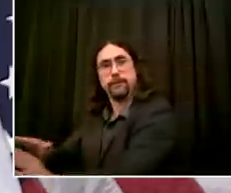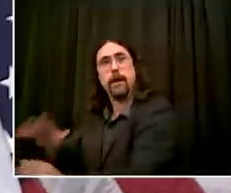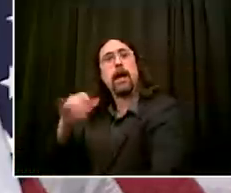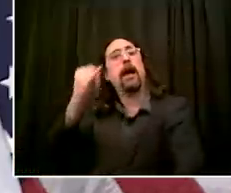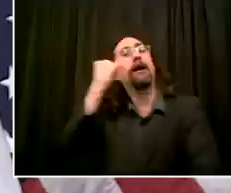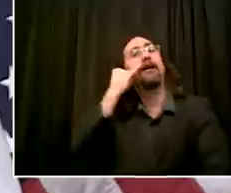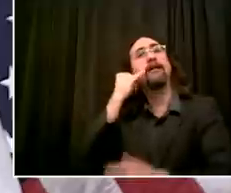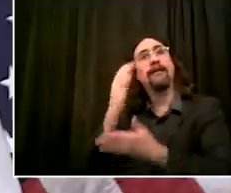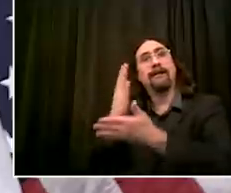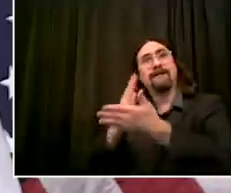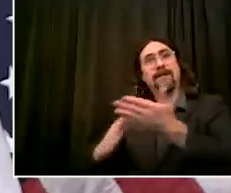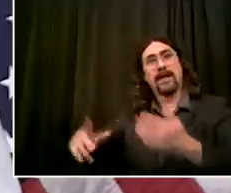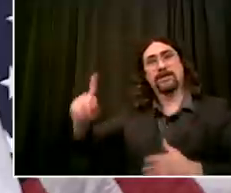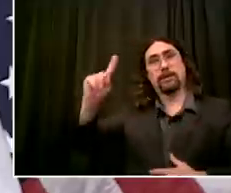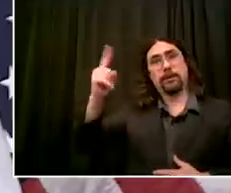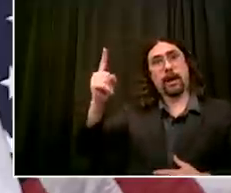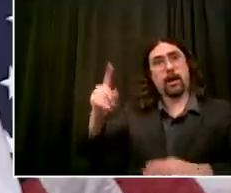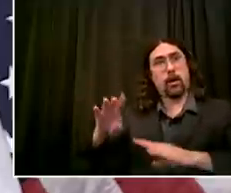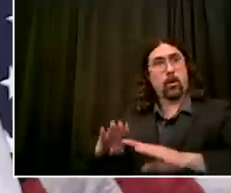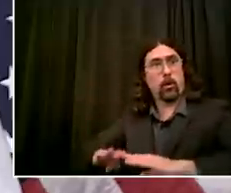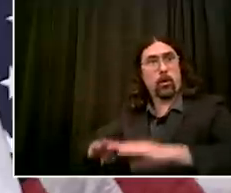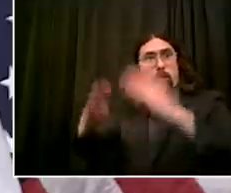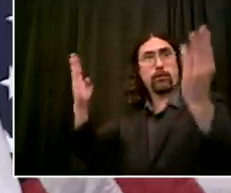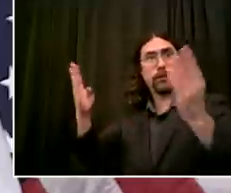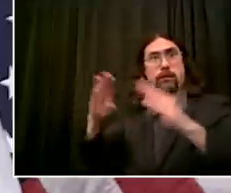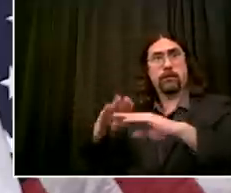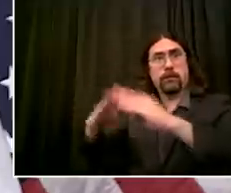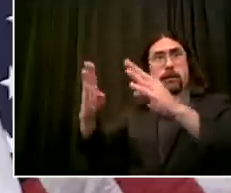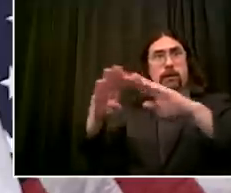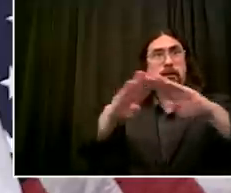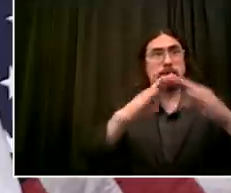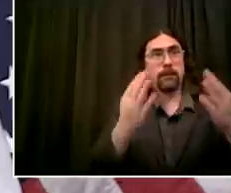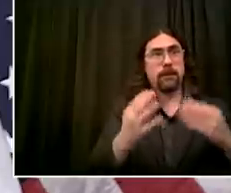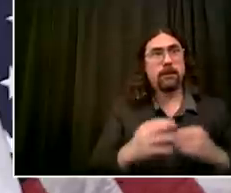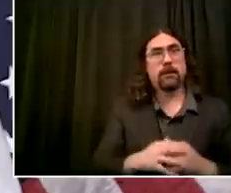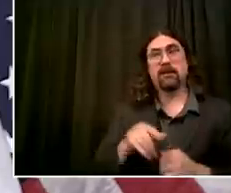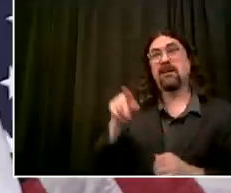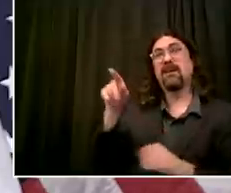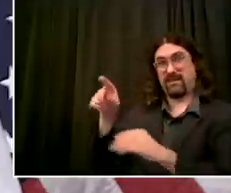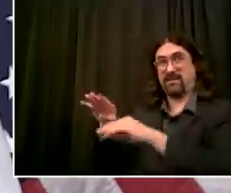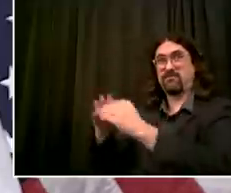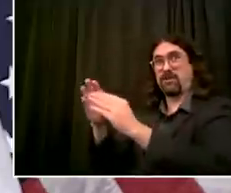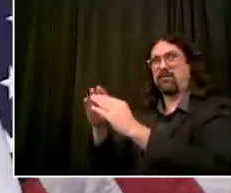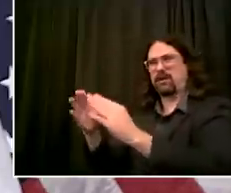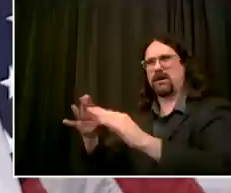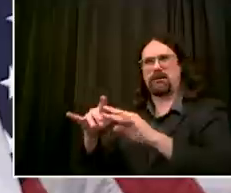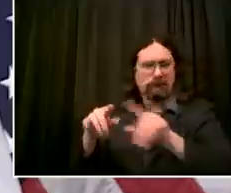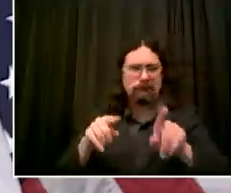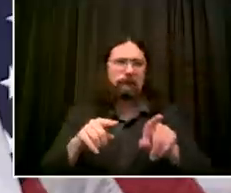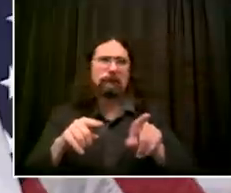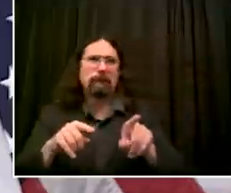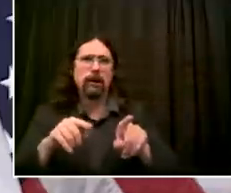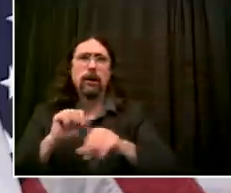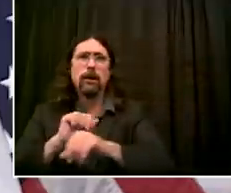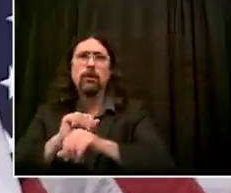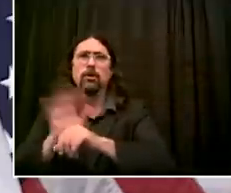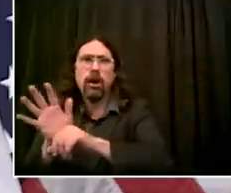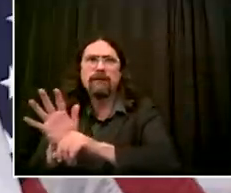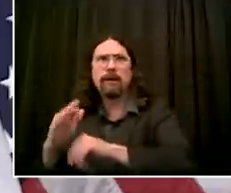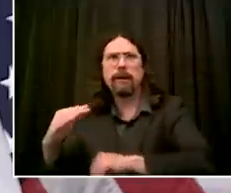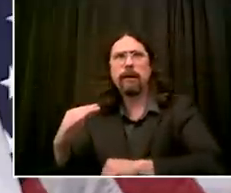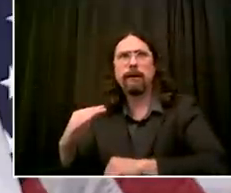sending, you know, you talk about Rosa, this is, I'm cutting you there, no